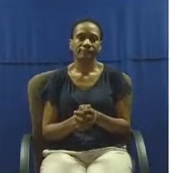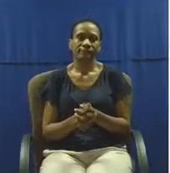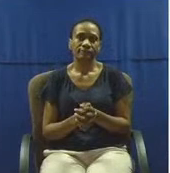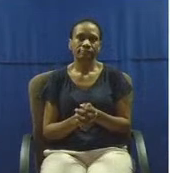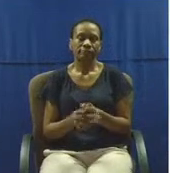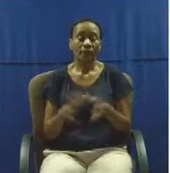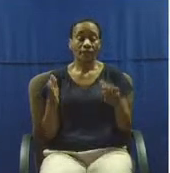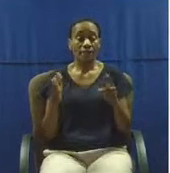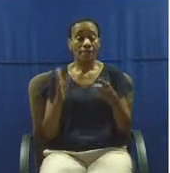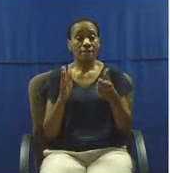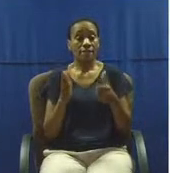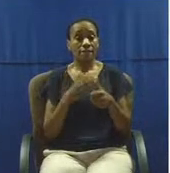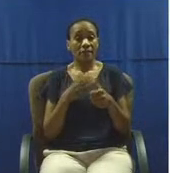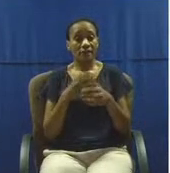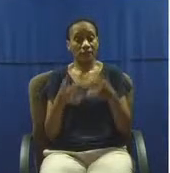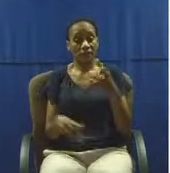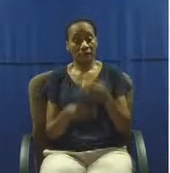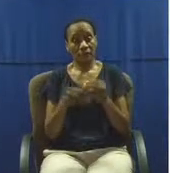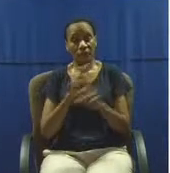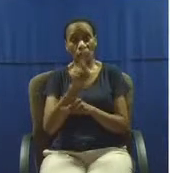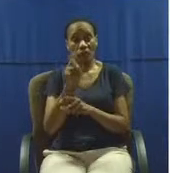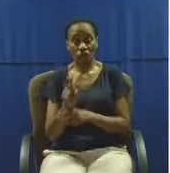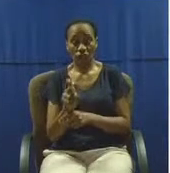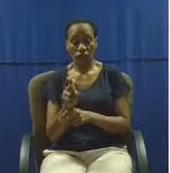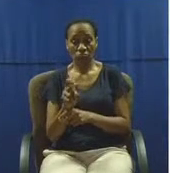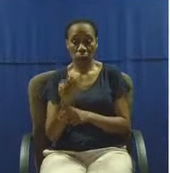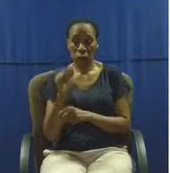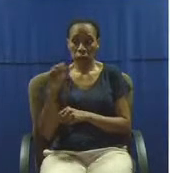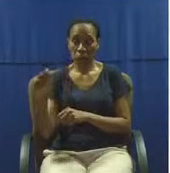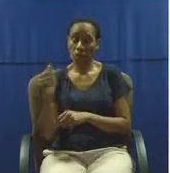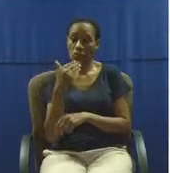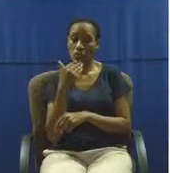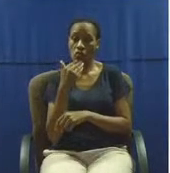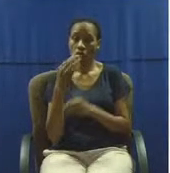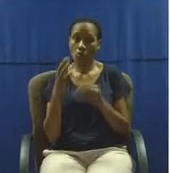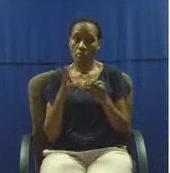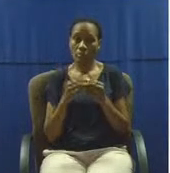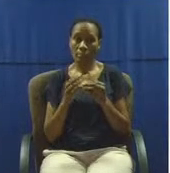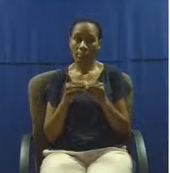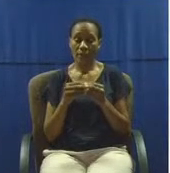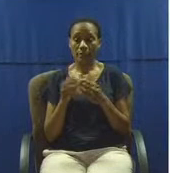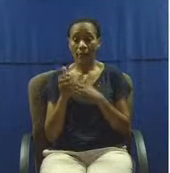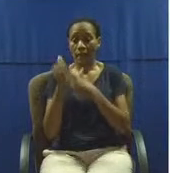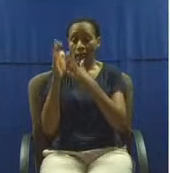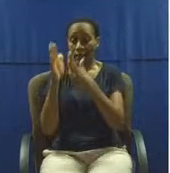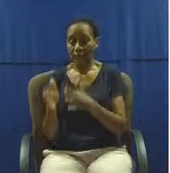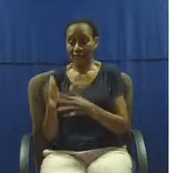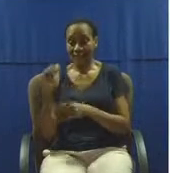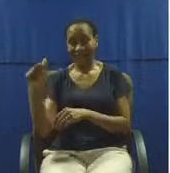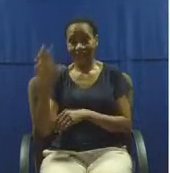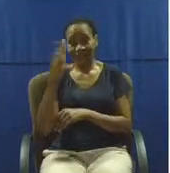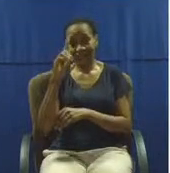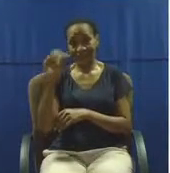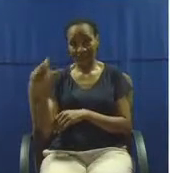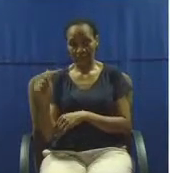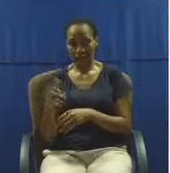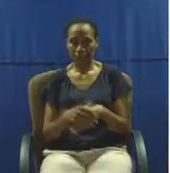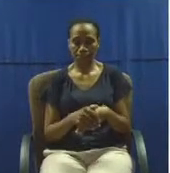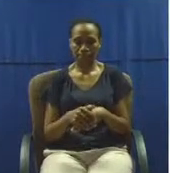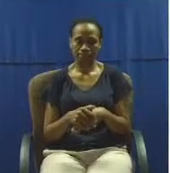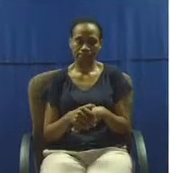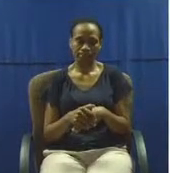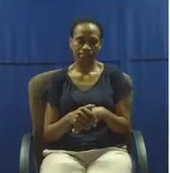The first supplementary question will be asked by the Honourable, the Leader of the Opposition from the Chamber.